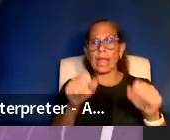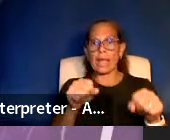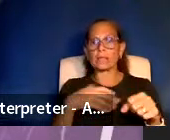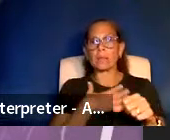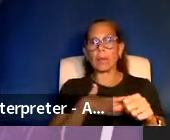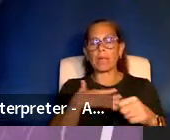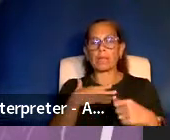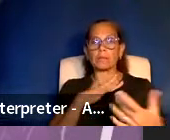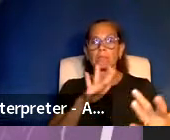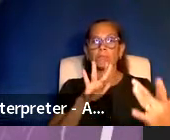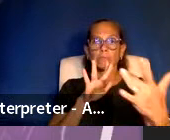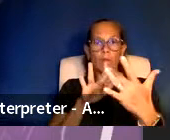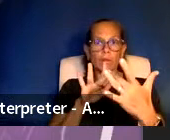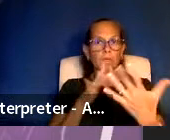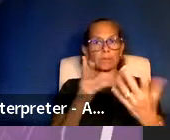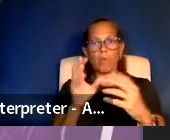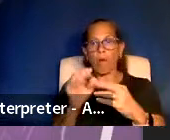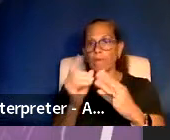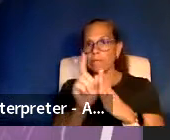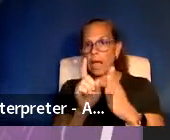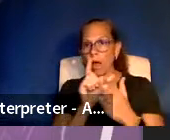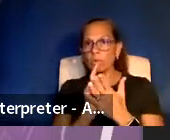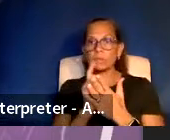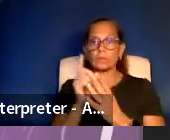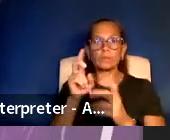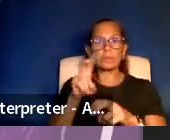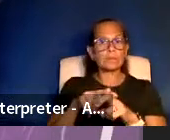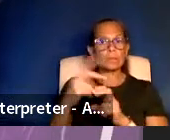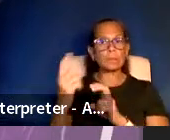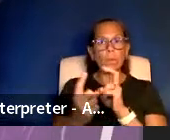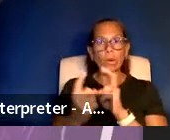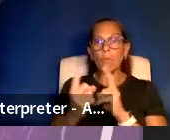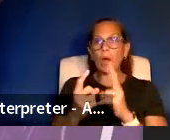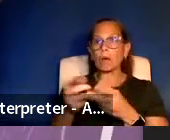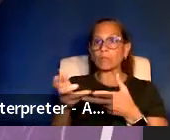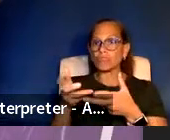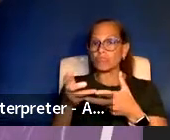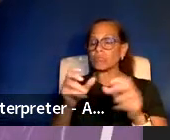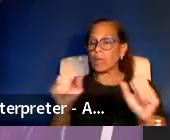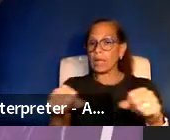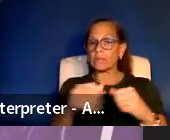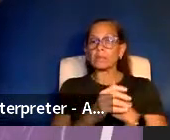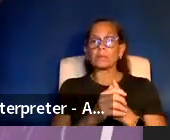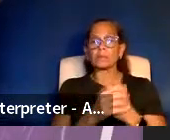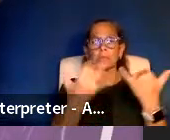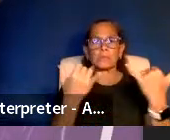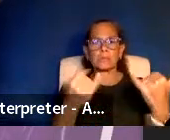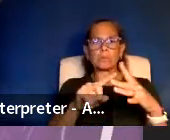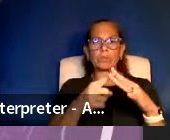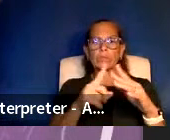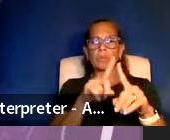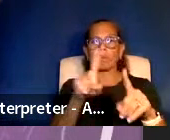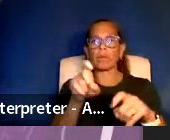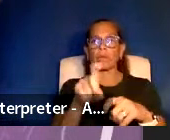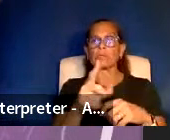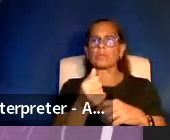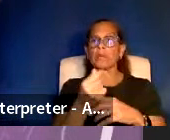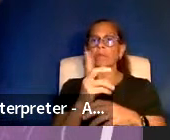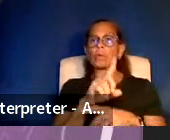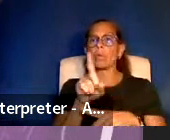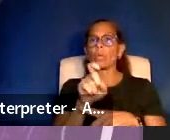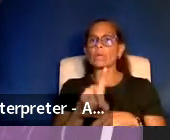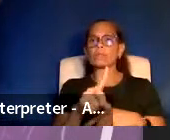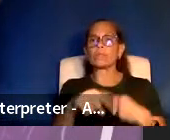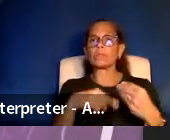please to reach out, whether via office hours or other means. So I just wanted to start with a question. There were a couple of